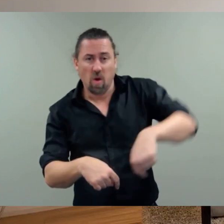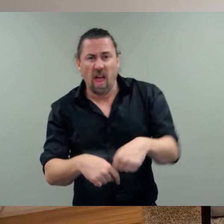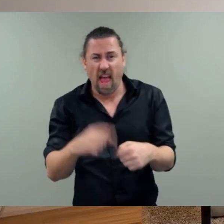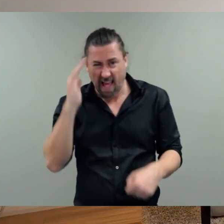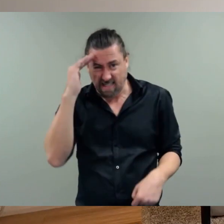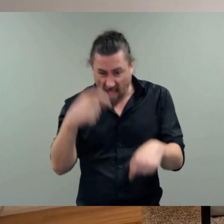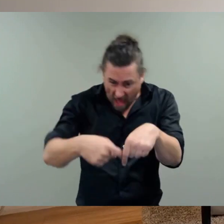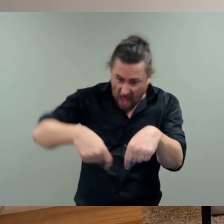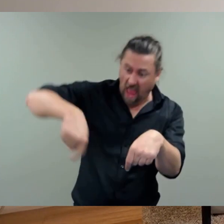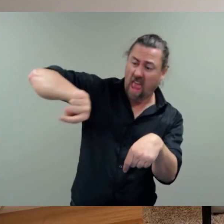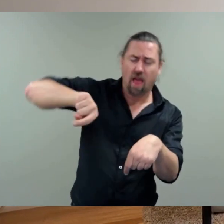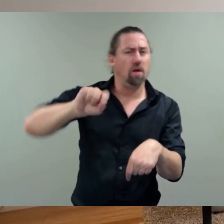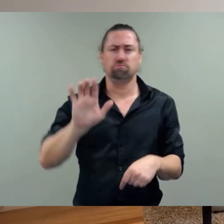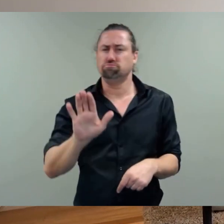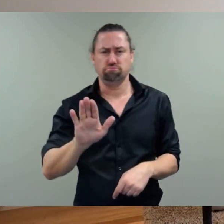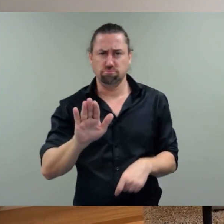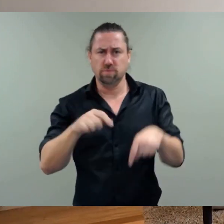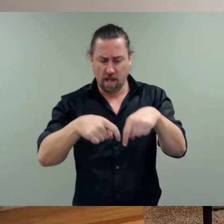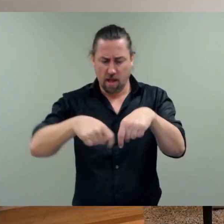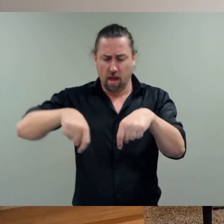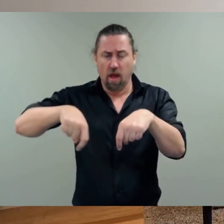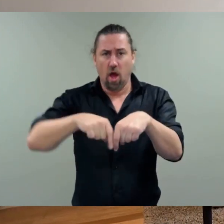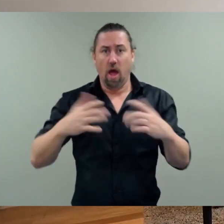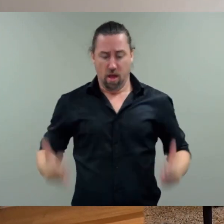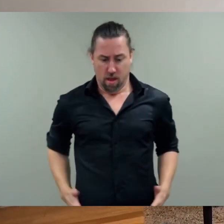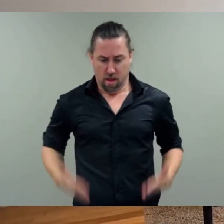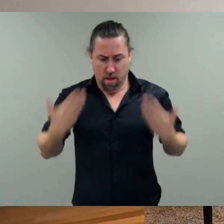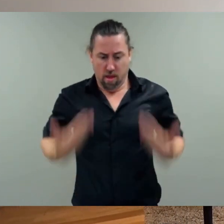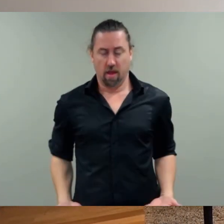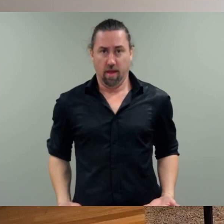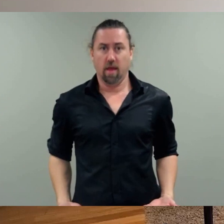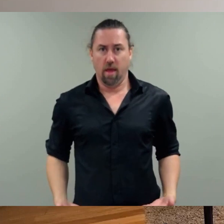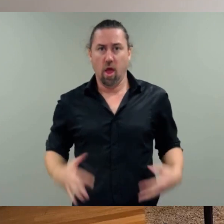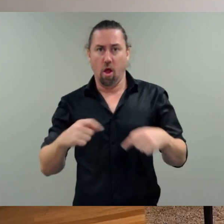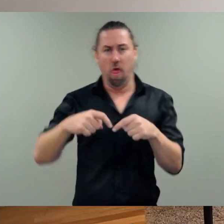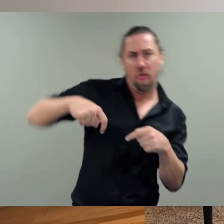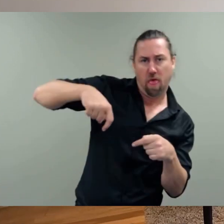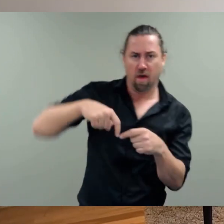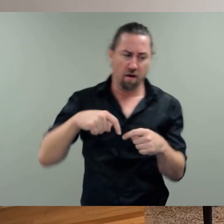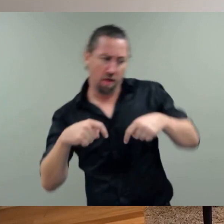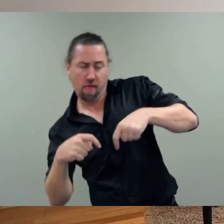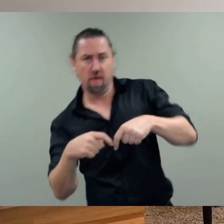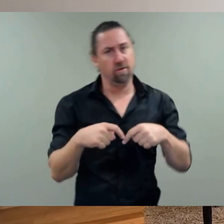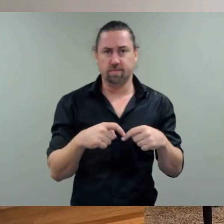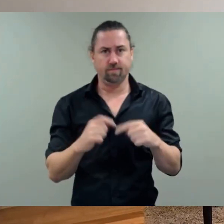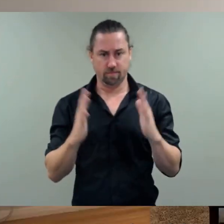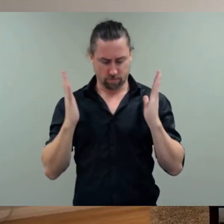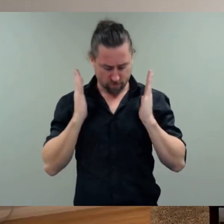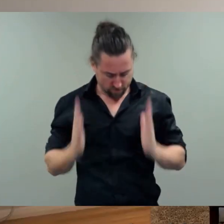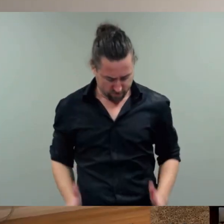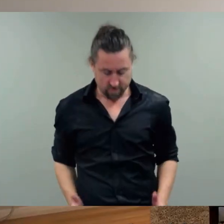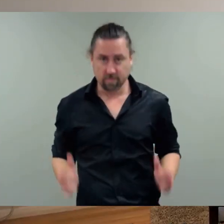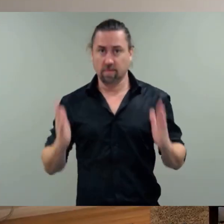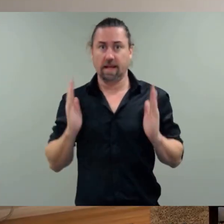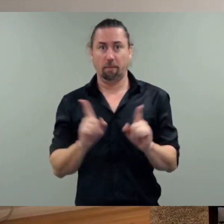doesn't matter how high your leg can go, just focus on not moving your upper body. Keep your shoulders over your